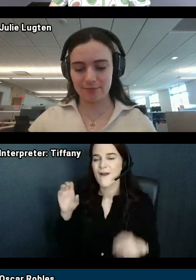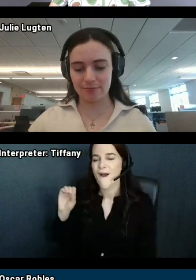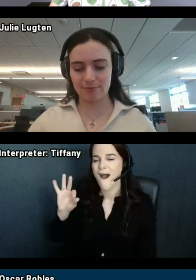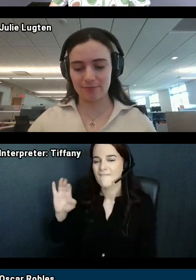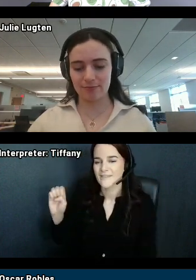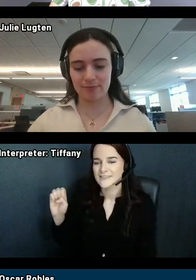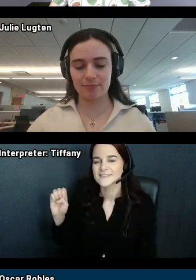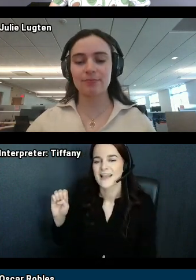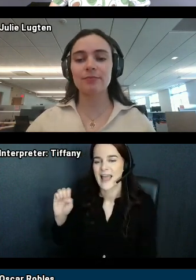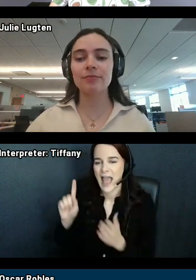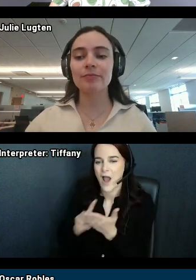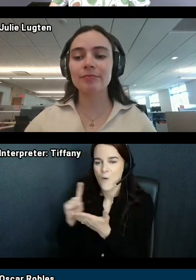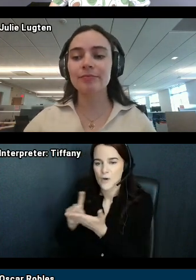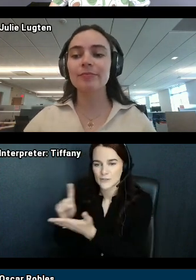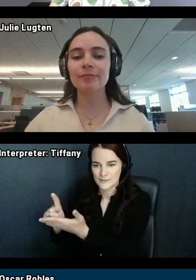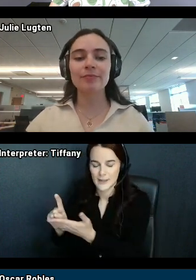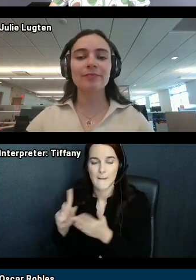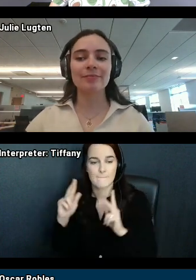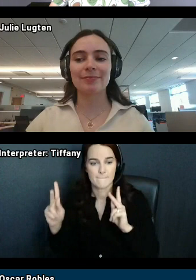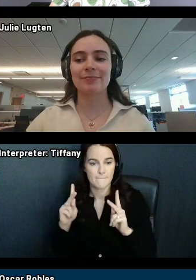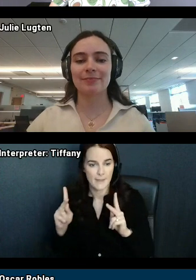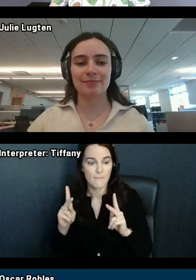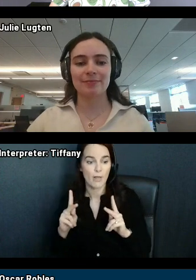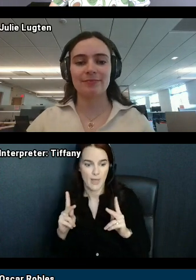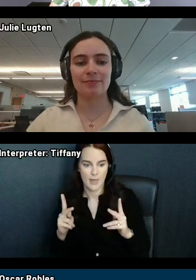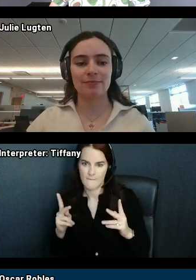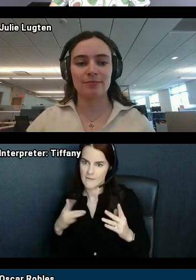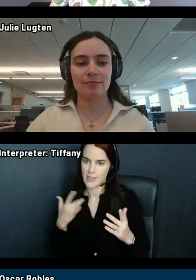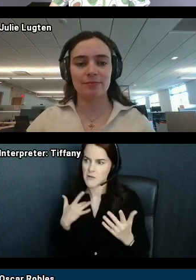forward by increasing your availability.